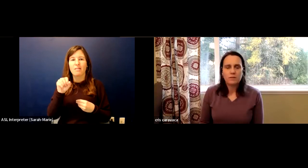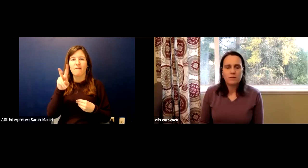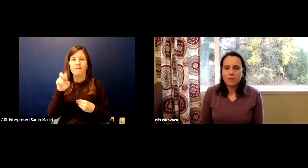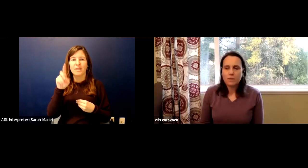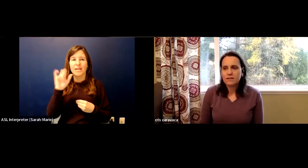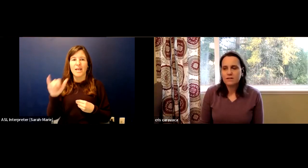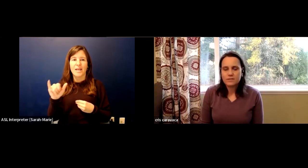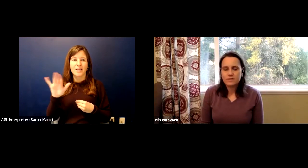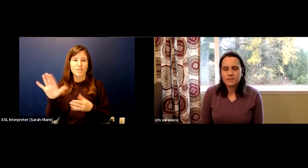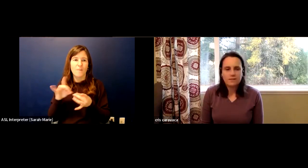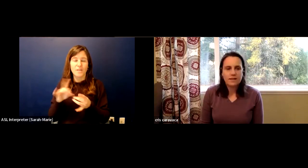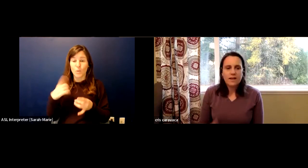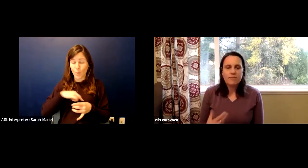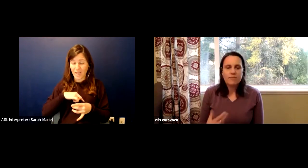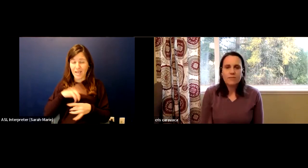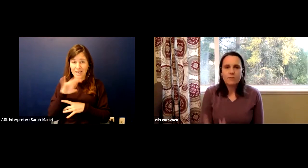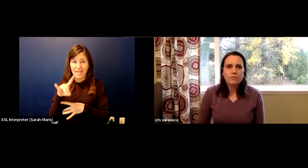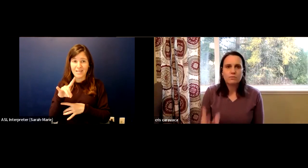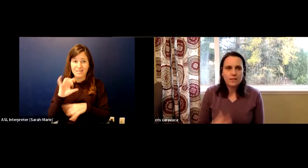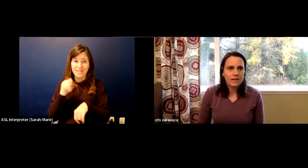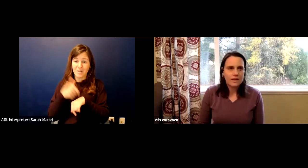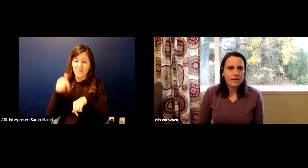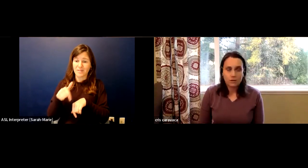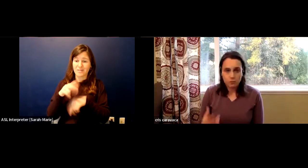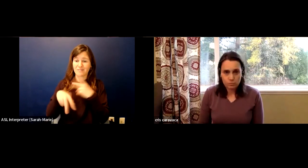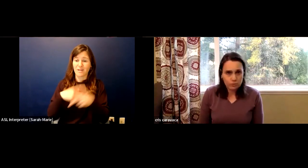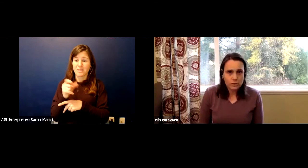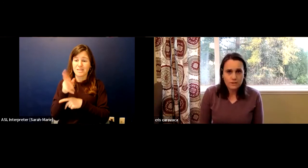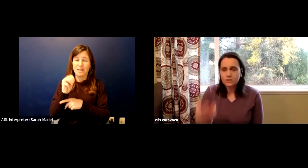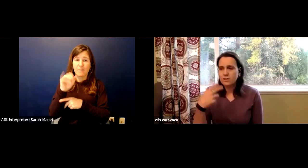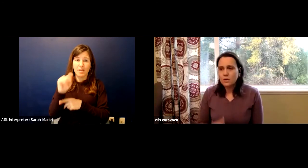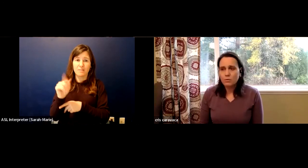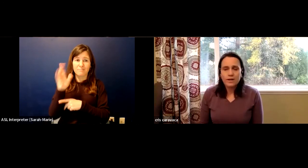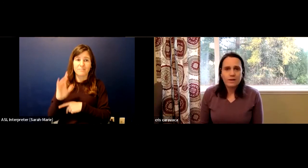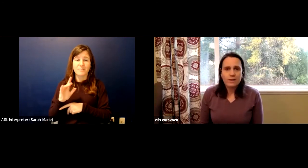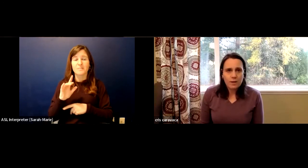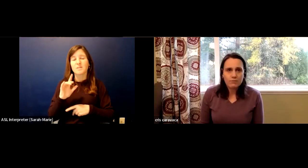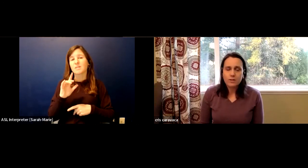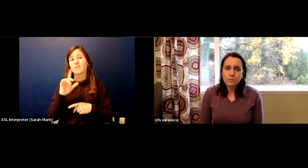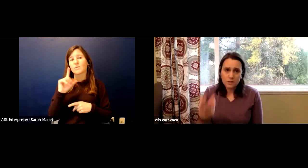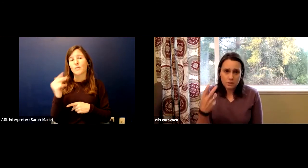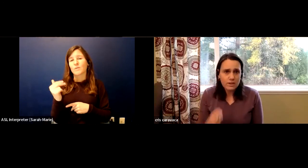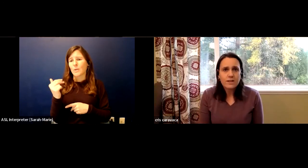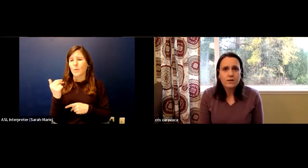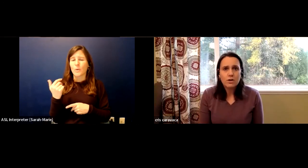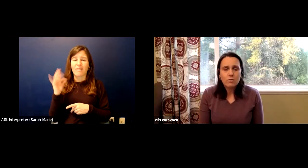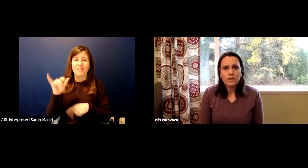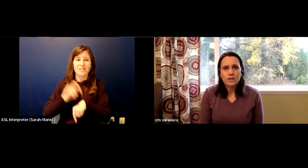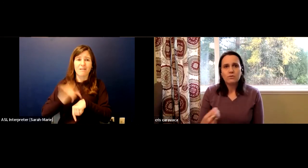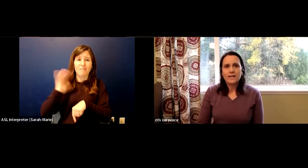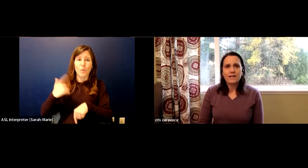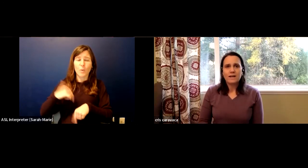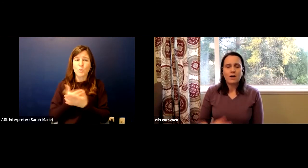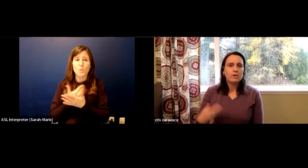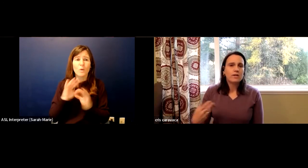Champion Summit way back in 2016. And the theme of that was really like, you know, we're a new organization. We want to get feedback from the community. We want to hear